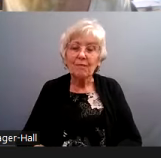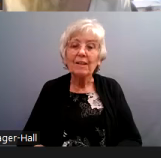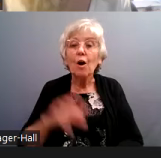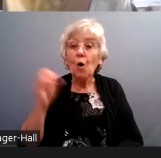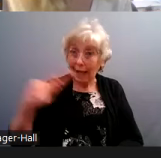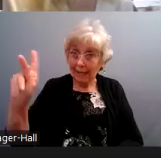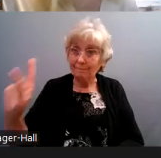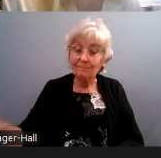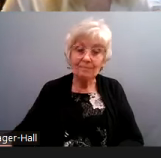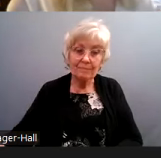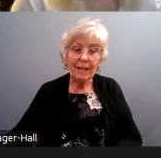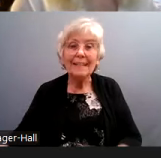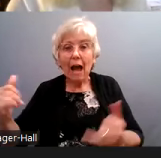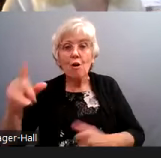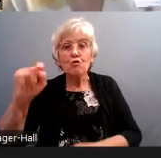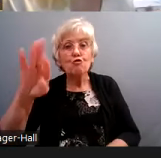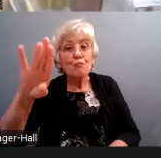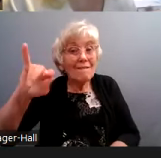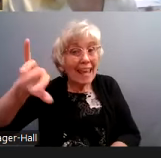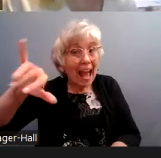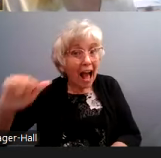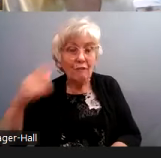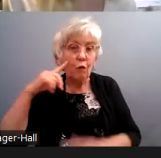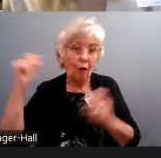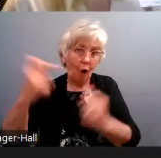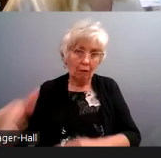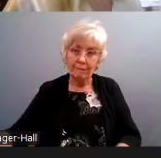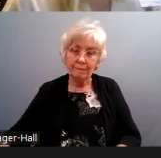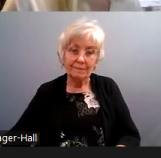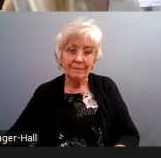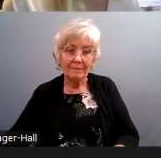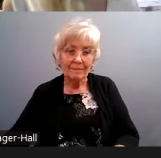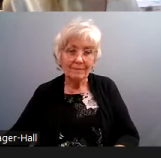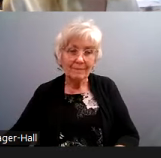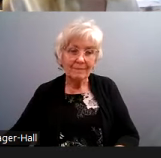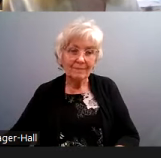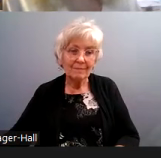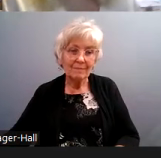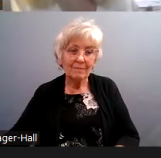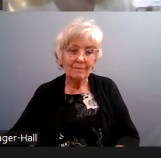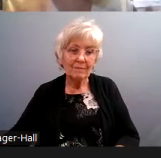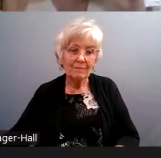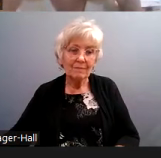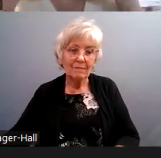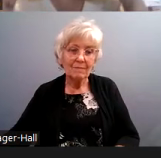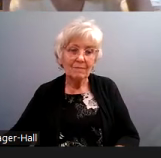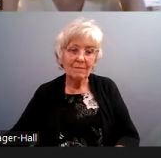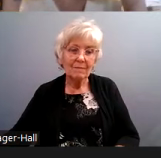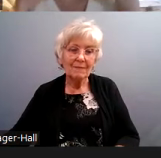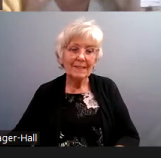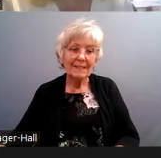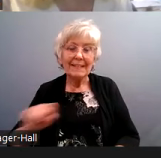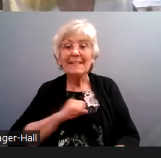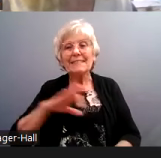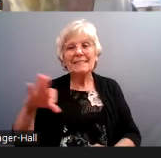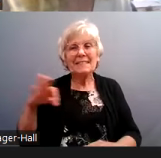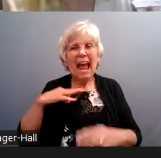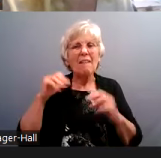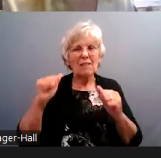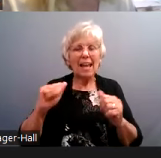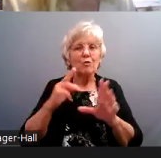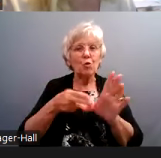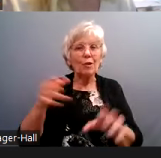Okay, so trivia. Okay, this is for everybody, so staff can join in too. Besides their face, we all know kitties have